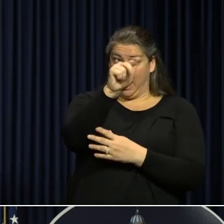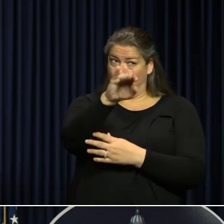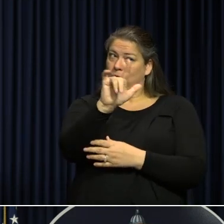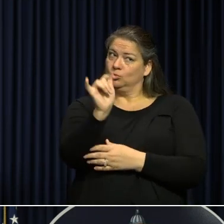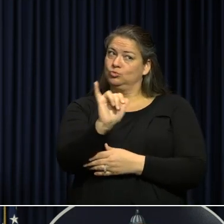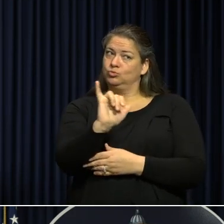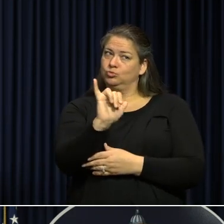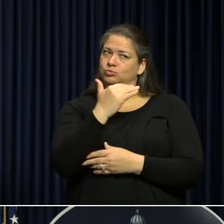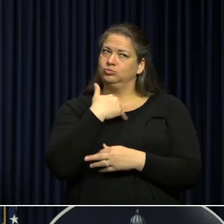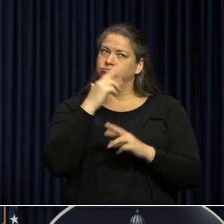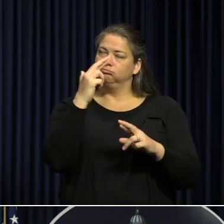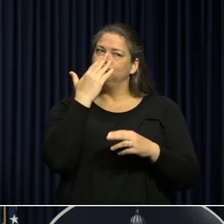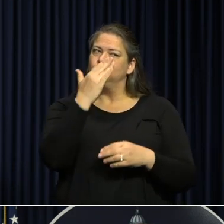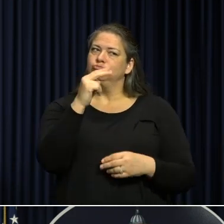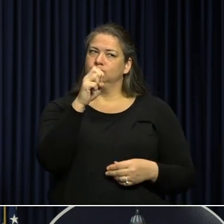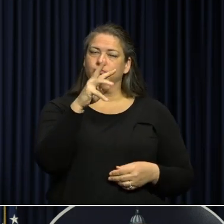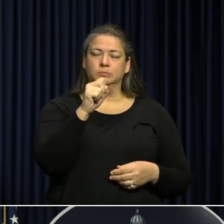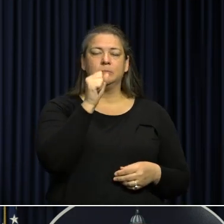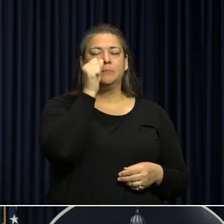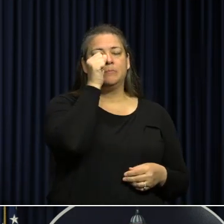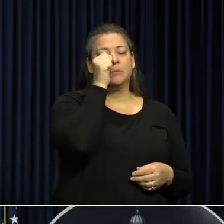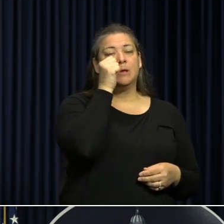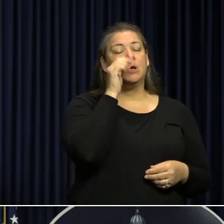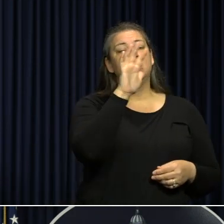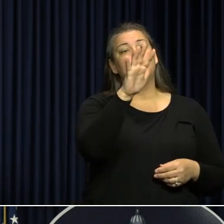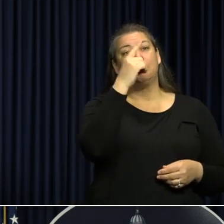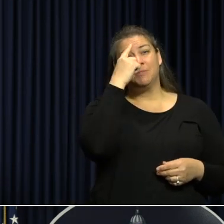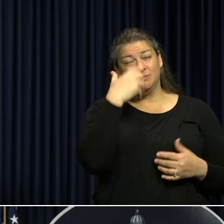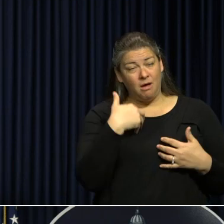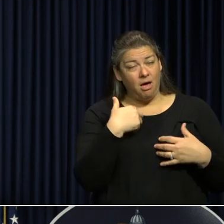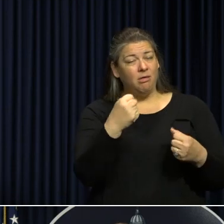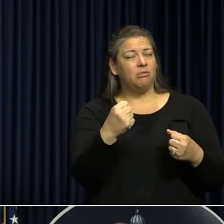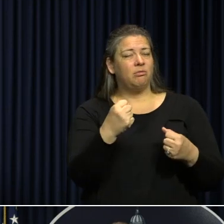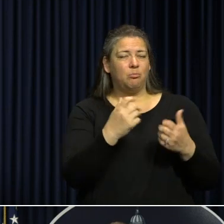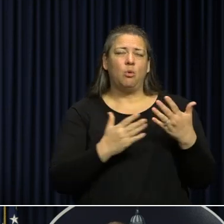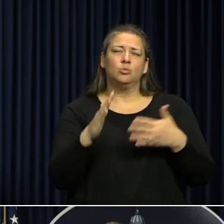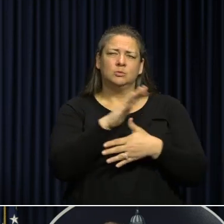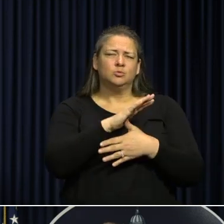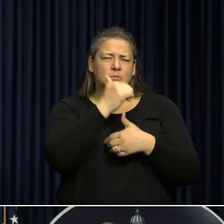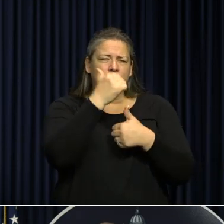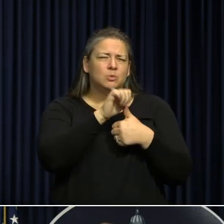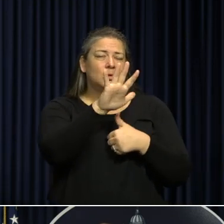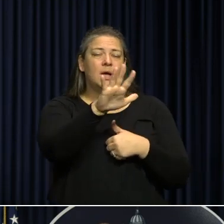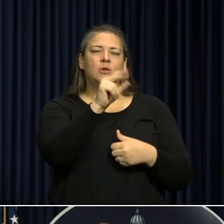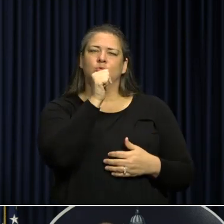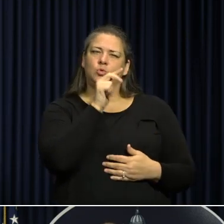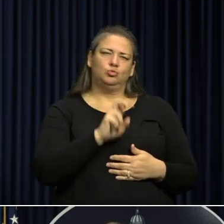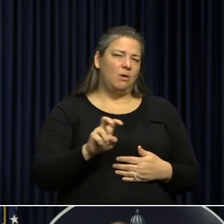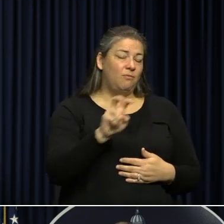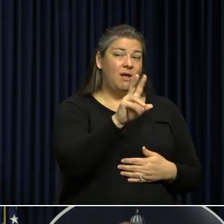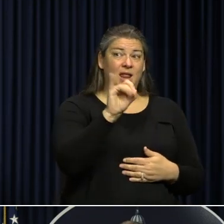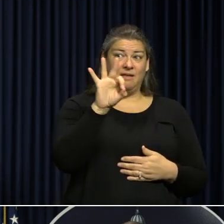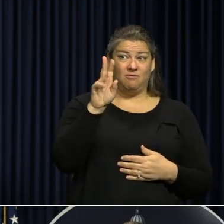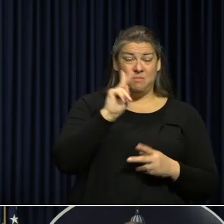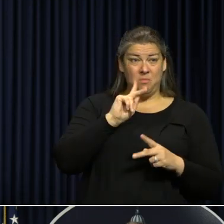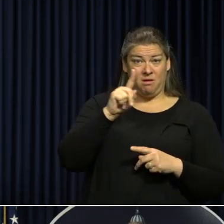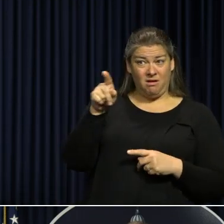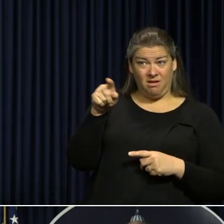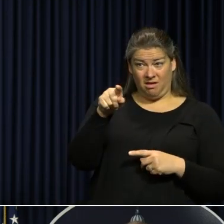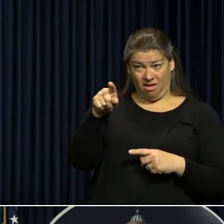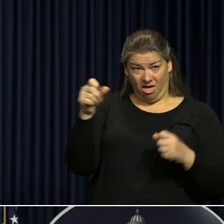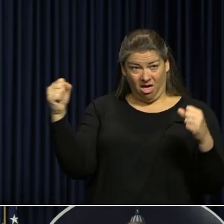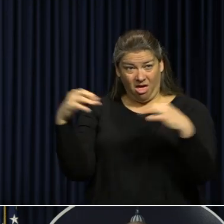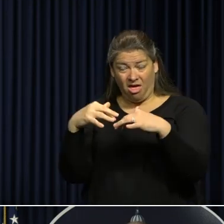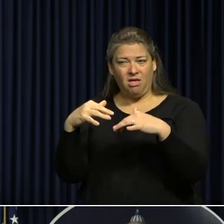news. Prioritizing your mental health, not traveling, and reporting noncompliance. 10 steps that have helped us